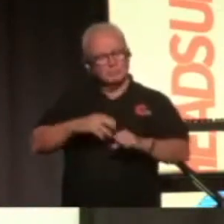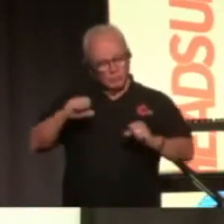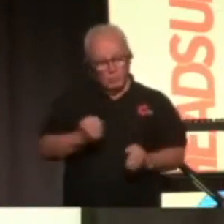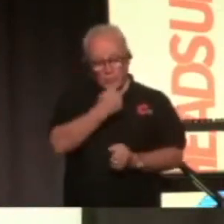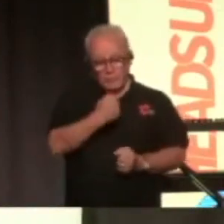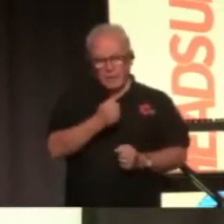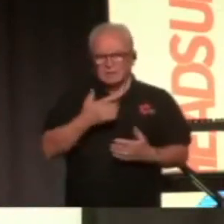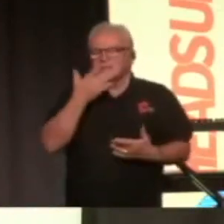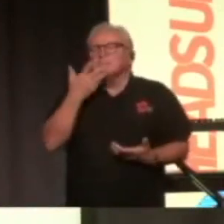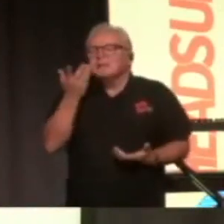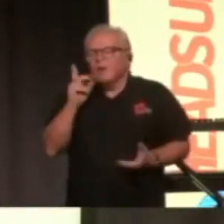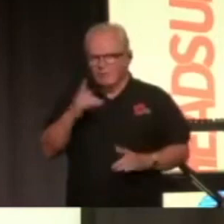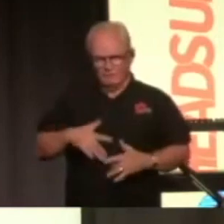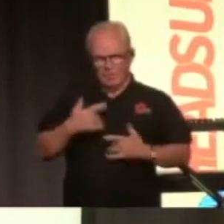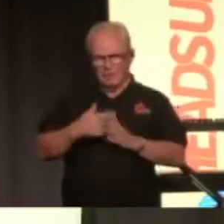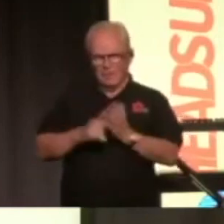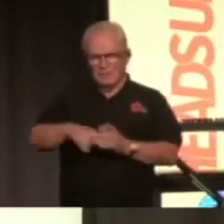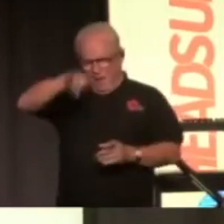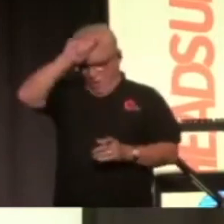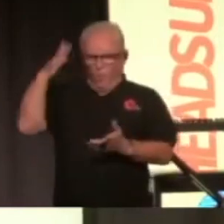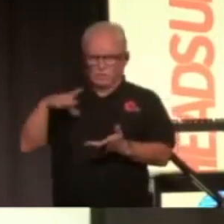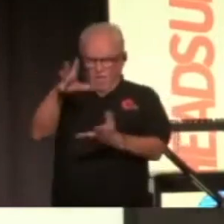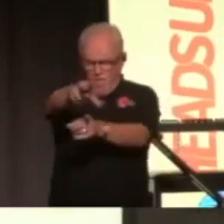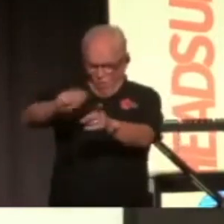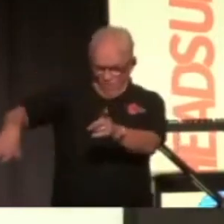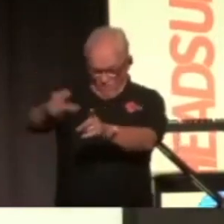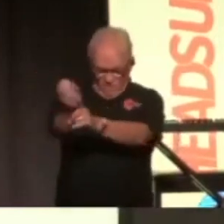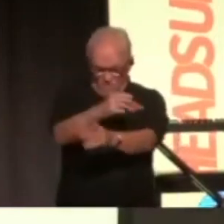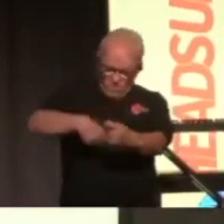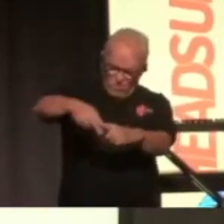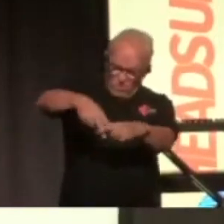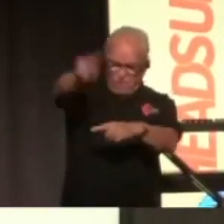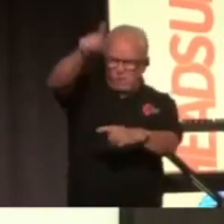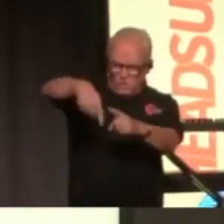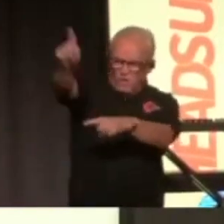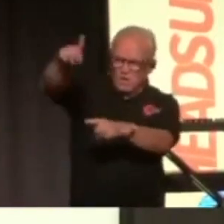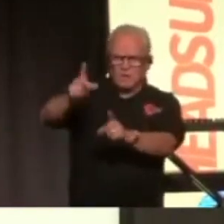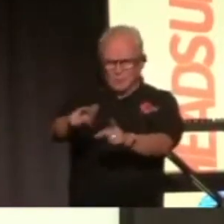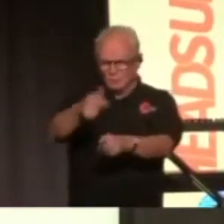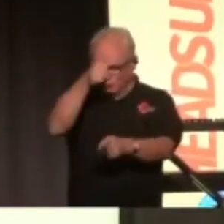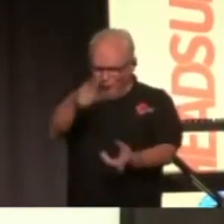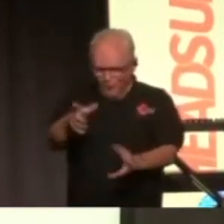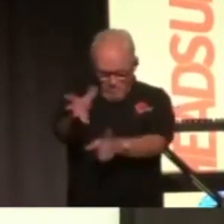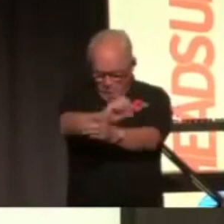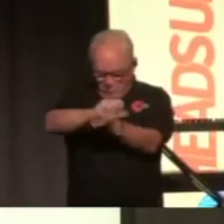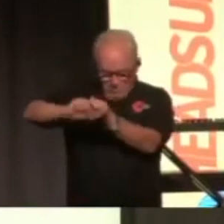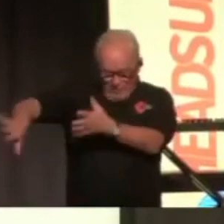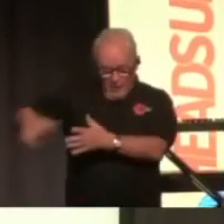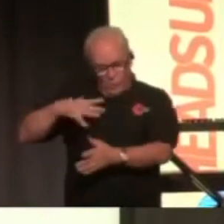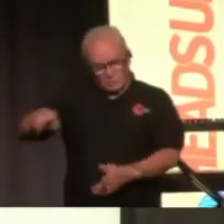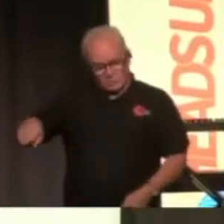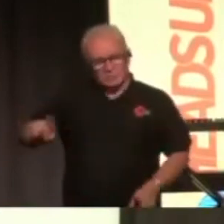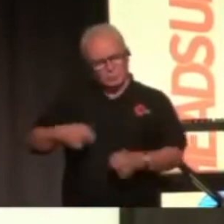No matter how you feel about it, and the enemy wants to knock you off and knock you down and kick you off what you know